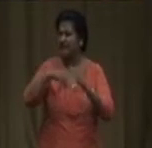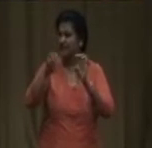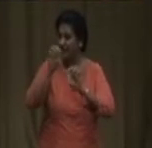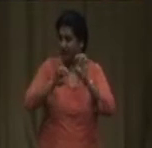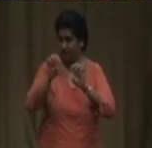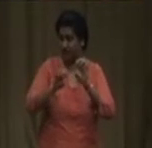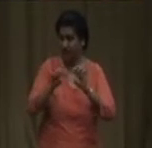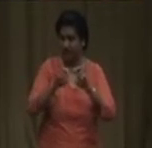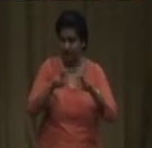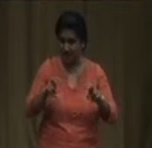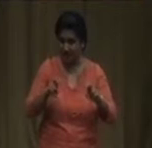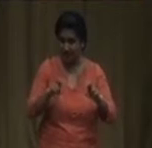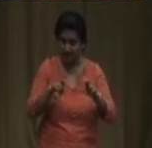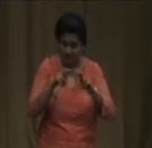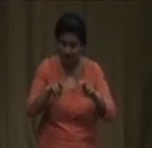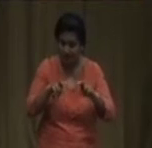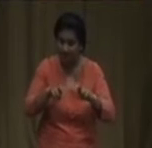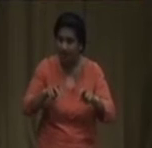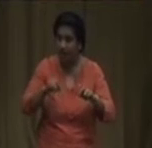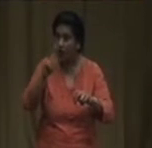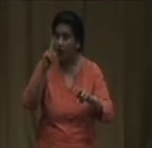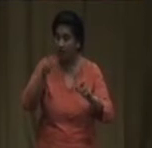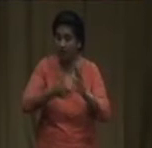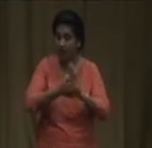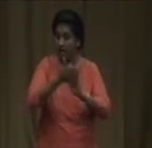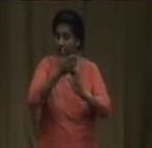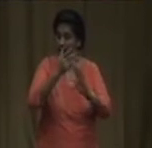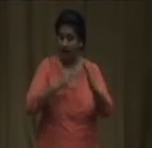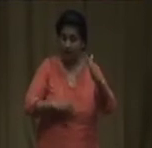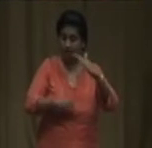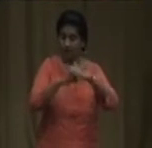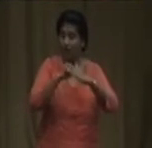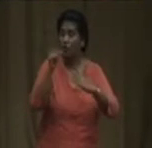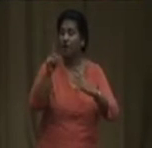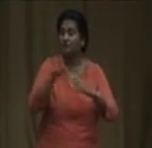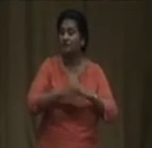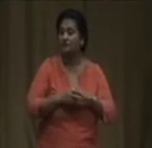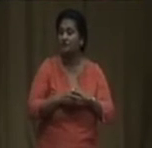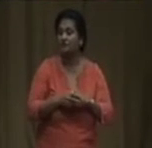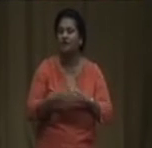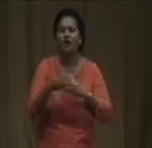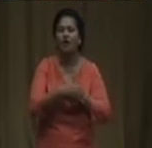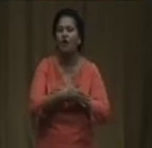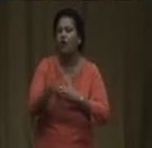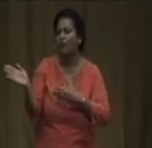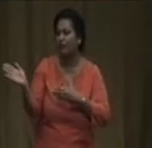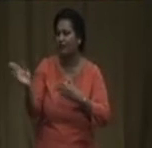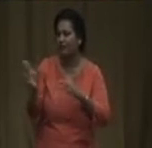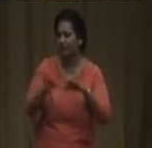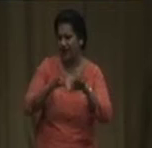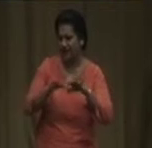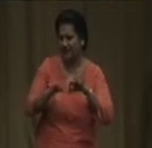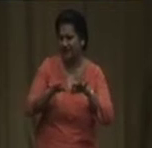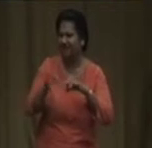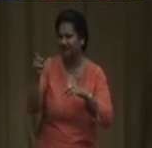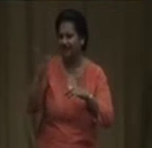the items in the survey to find out what we were doing well was this fact around open planning.